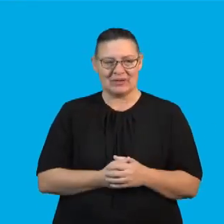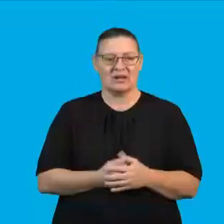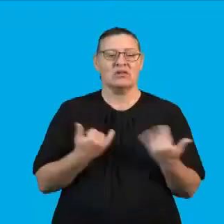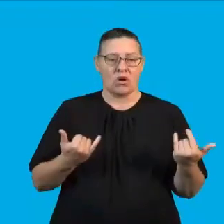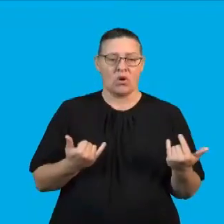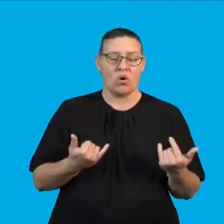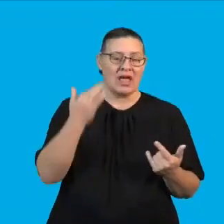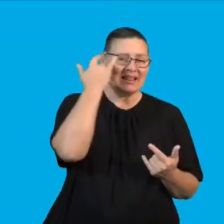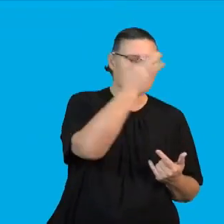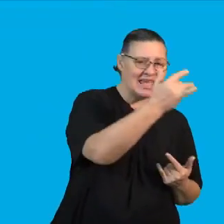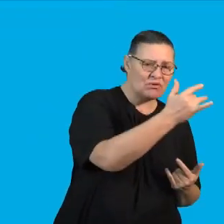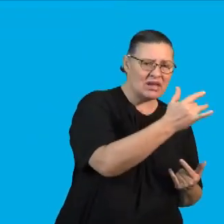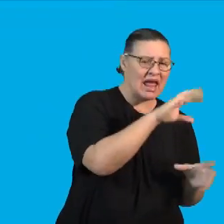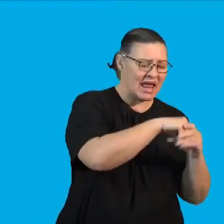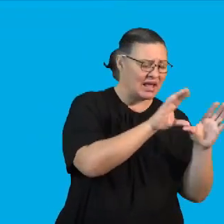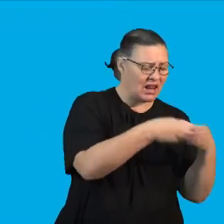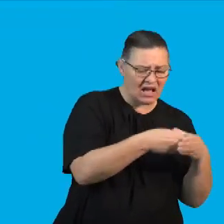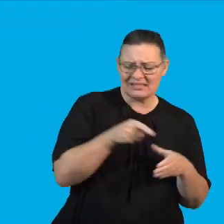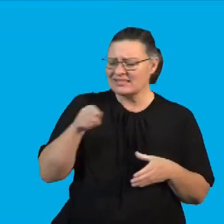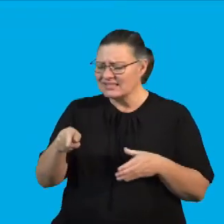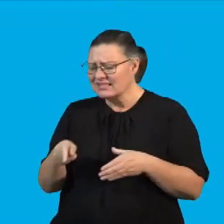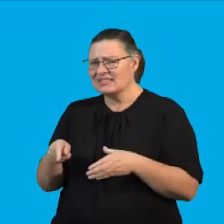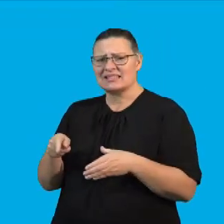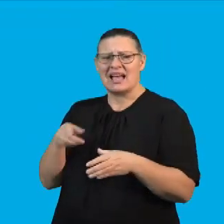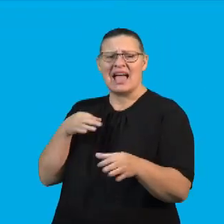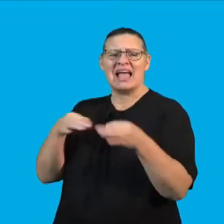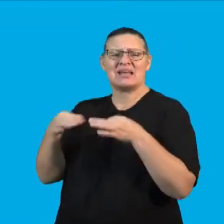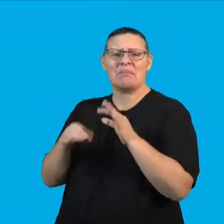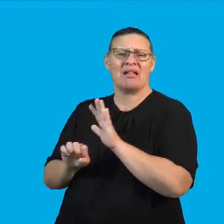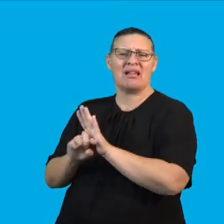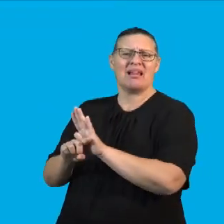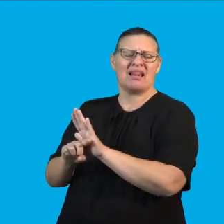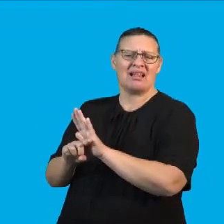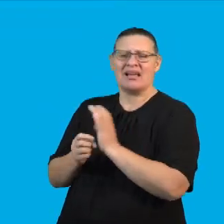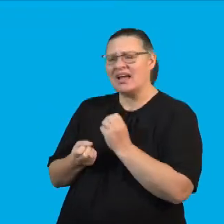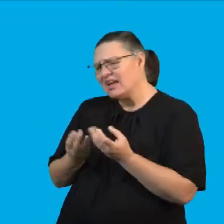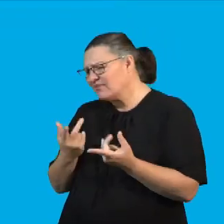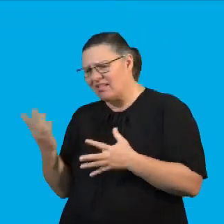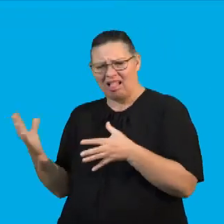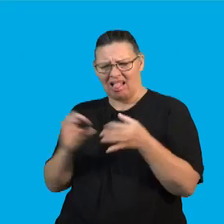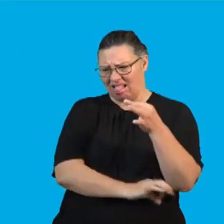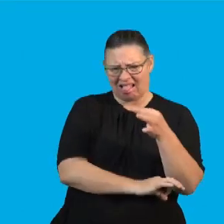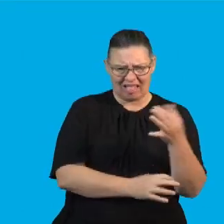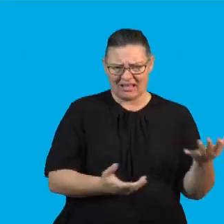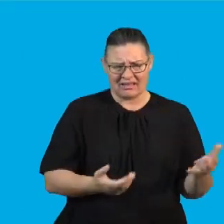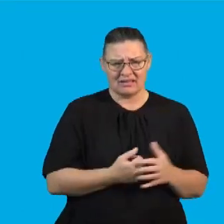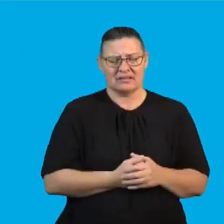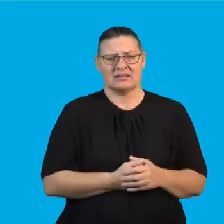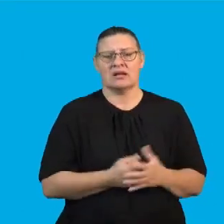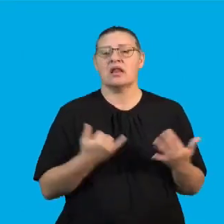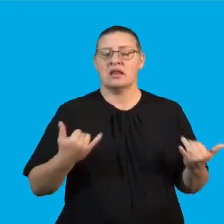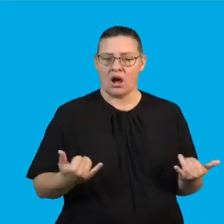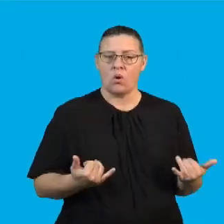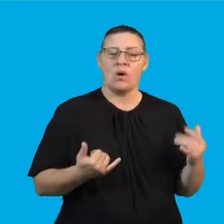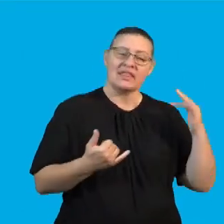to. Cannot link the theory covered in class to explain example given. Now examples were